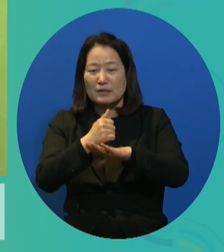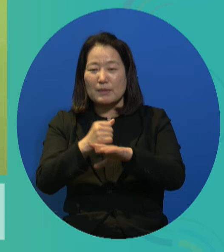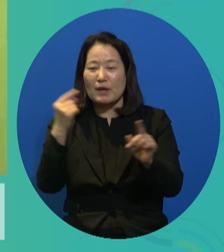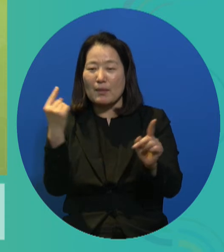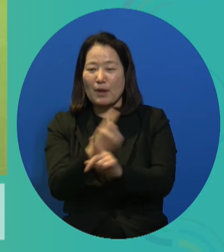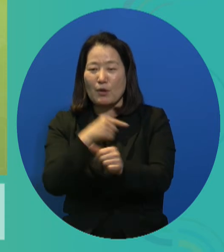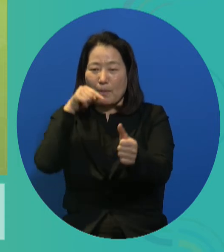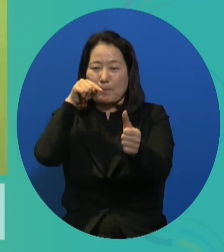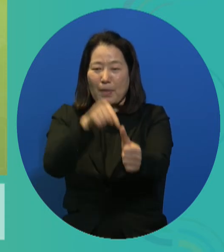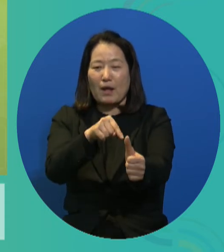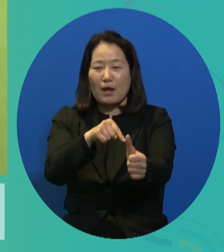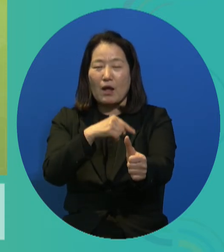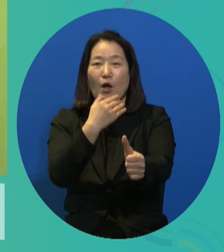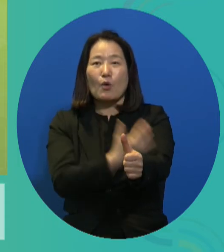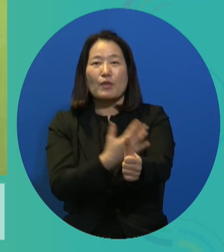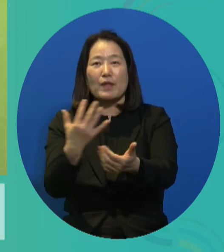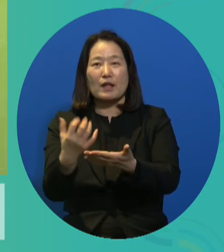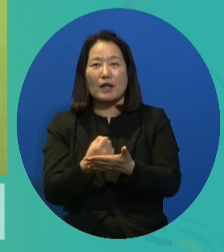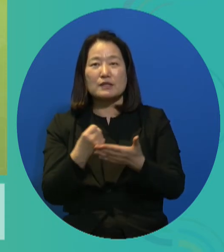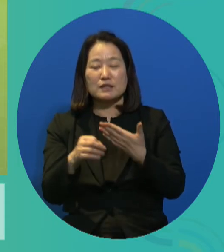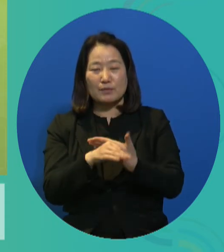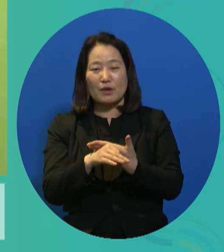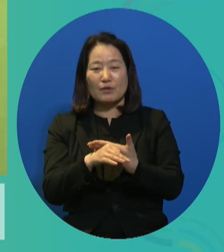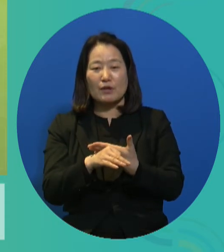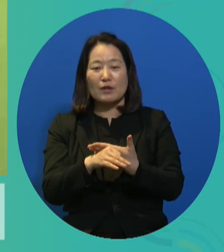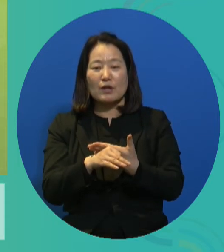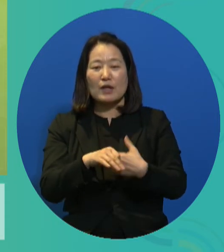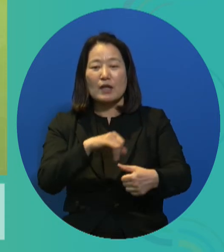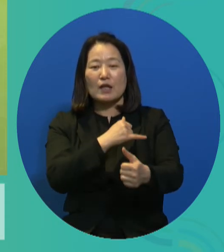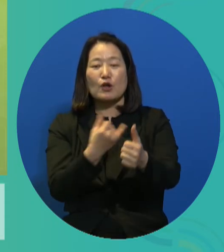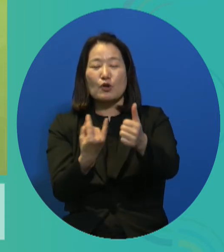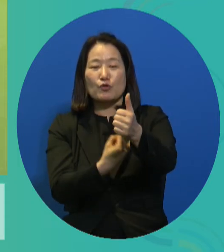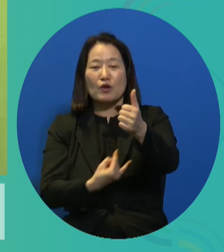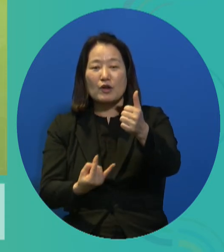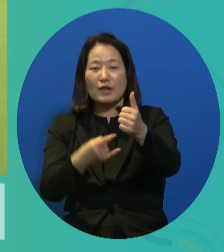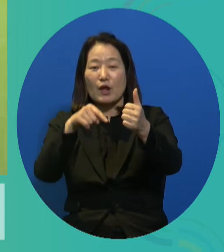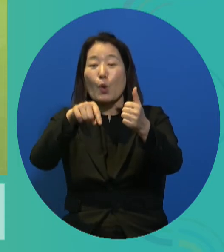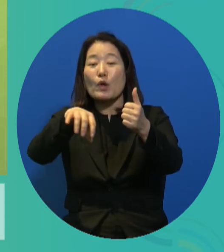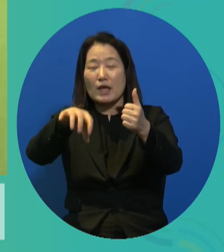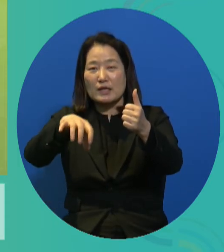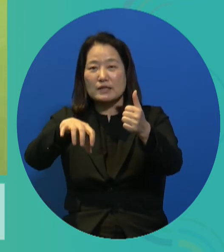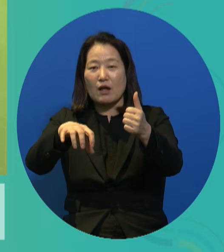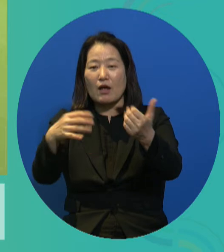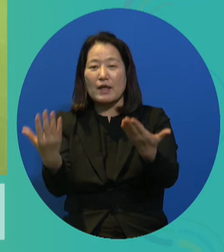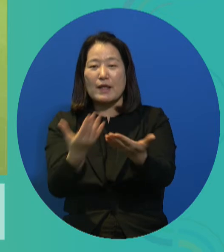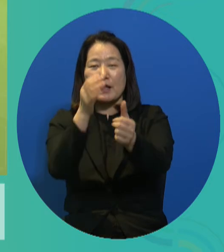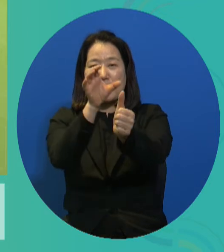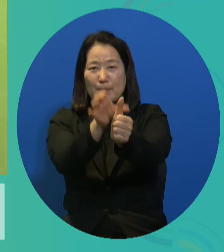these. The National Human Rights Commission of Korea should have the authority to